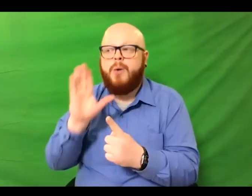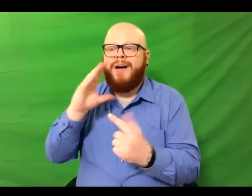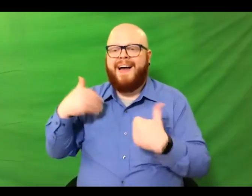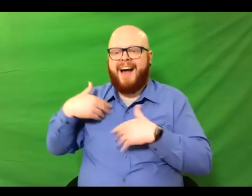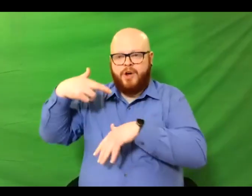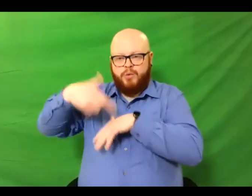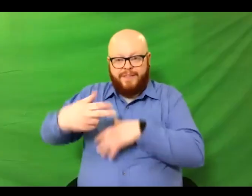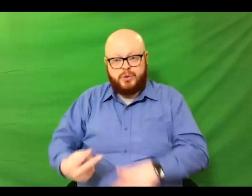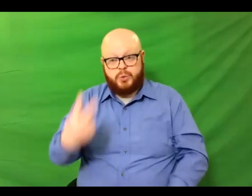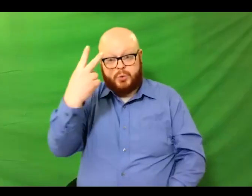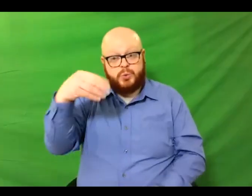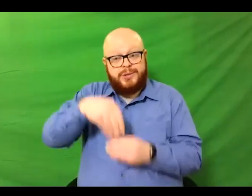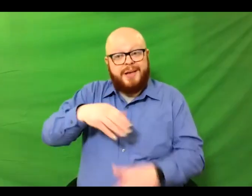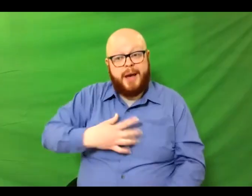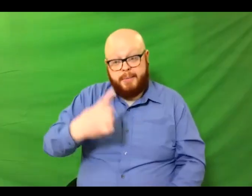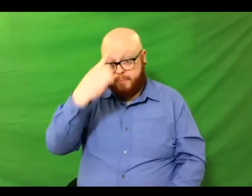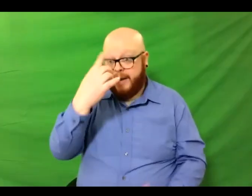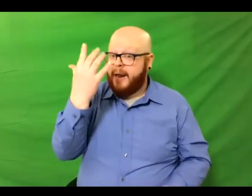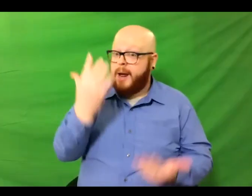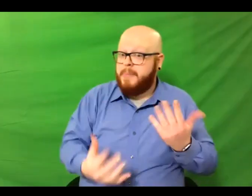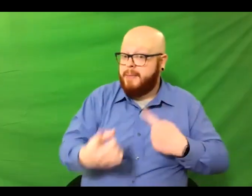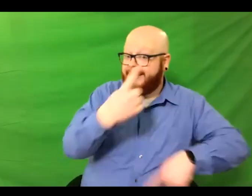may get it for me, and this one may get it for me.